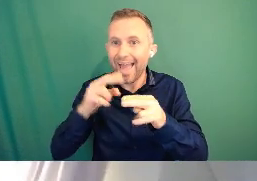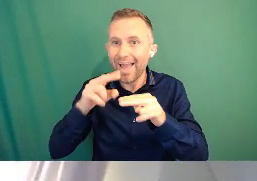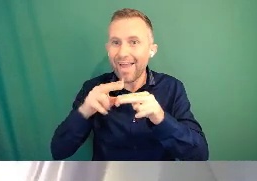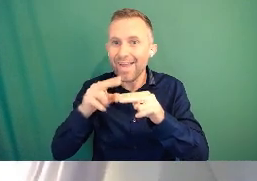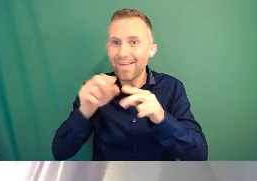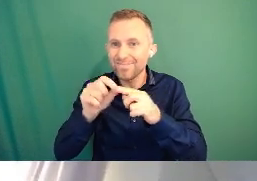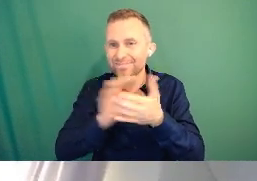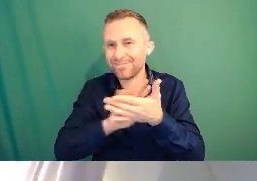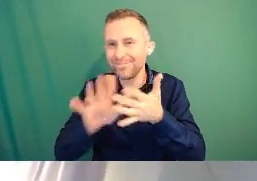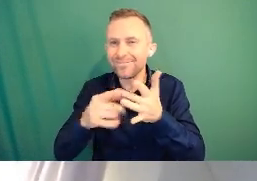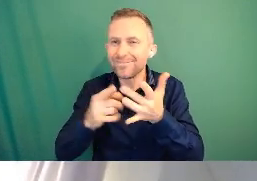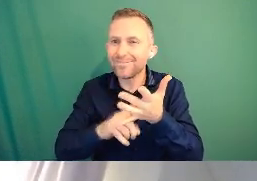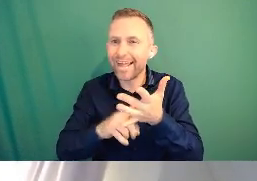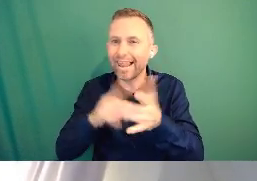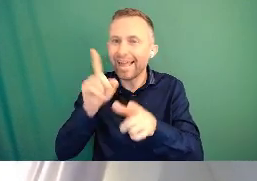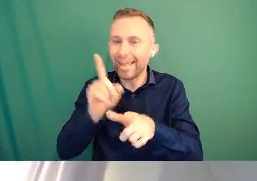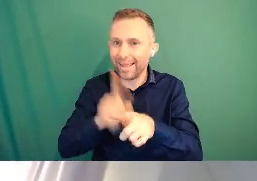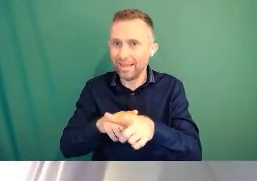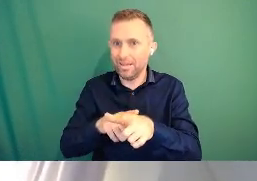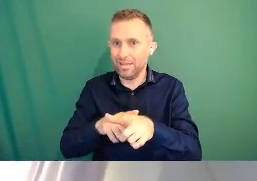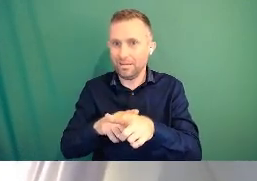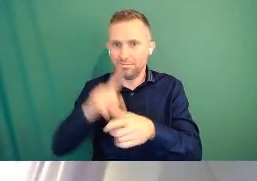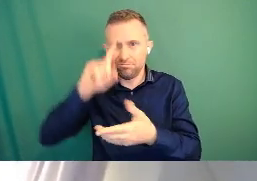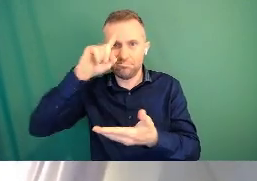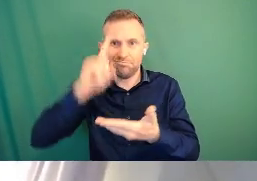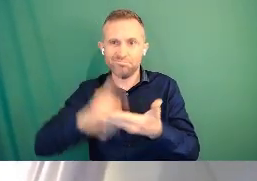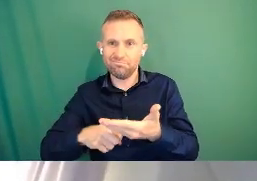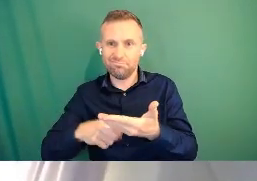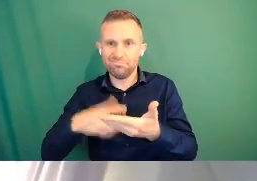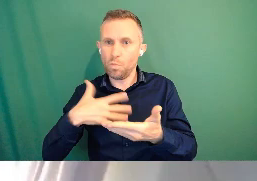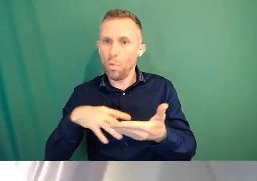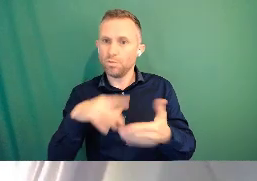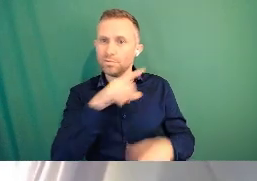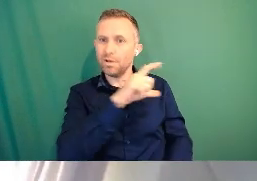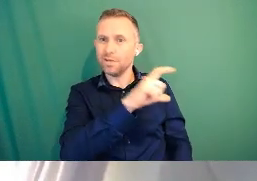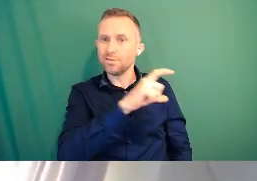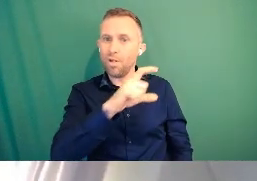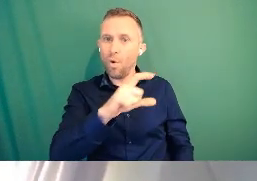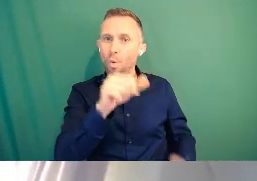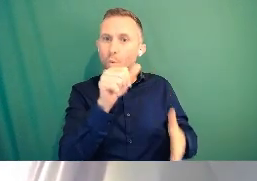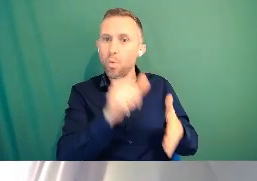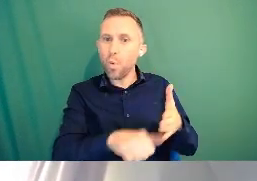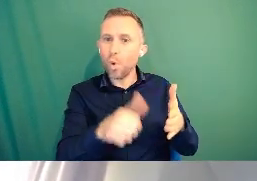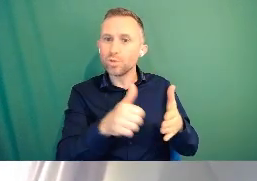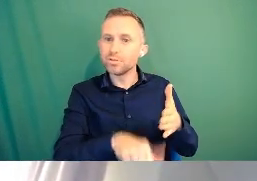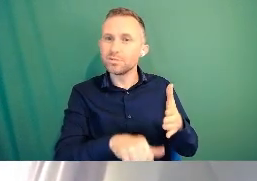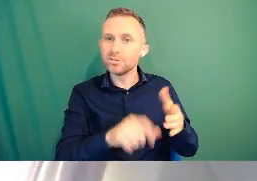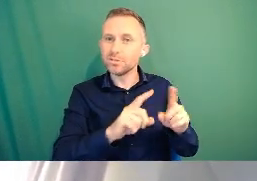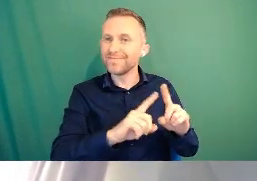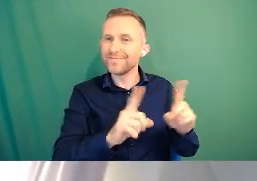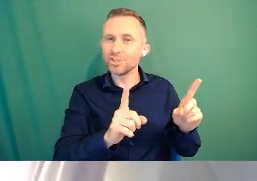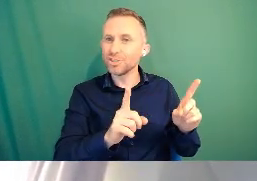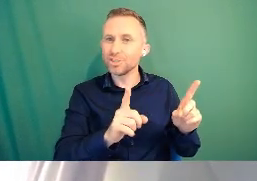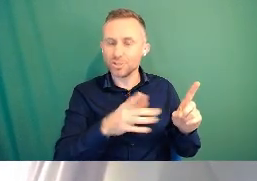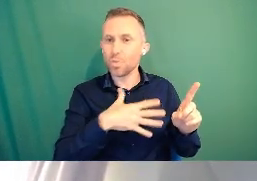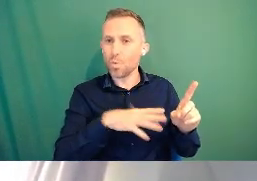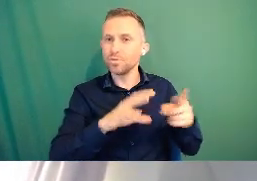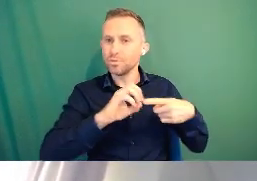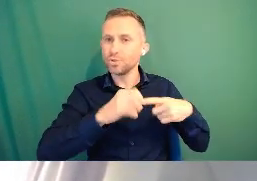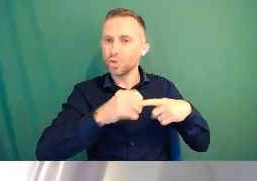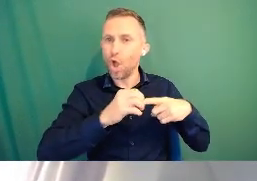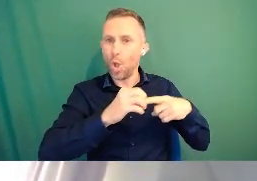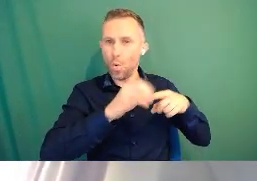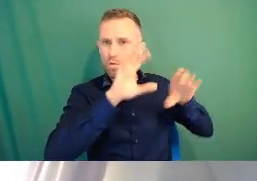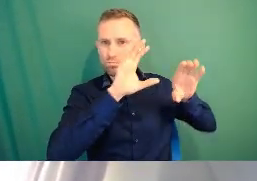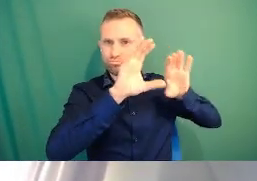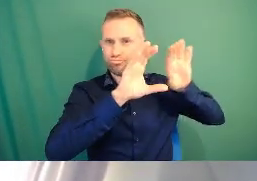He clad the castle in stone. So he built 3 towers, which I mentioned before,